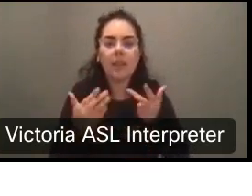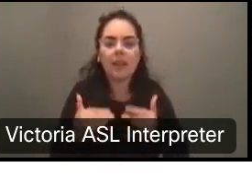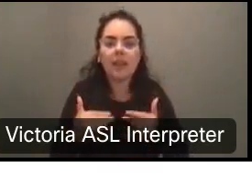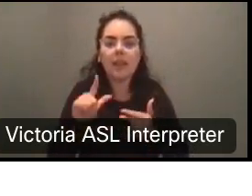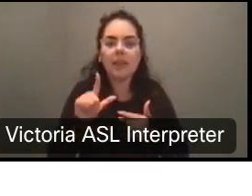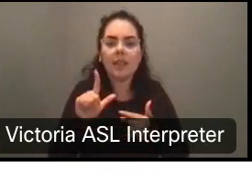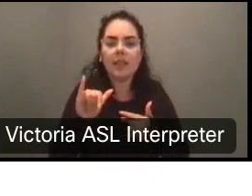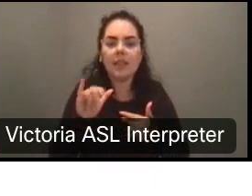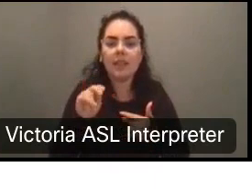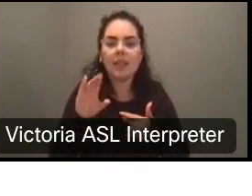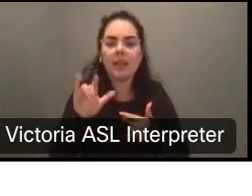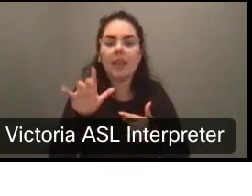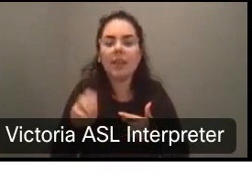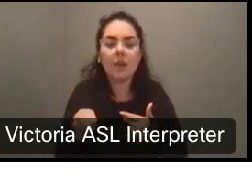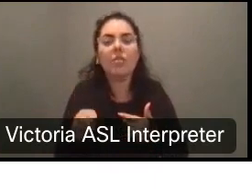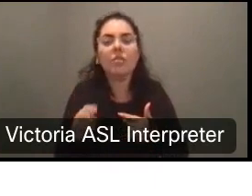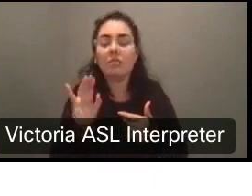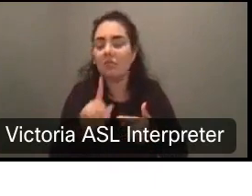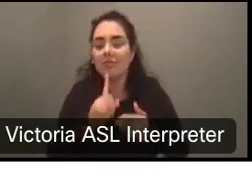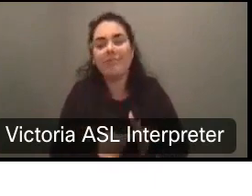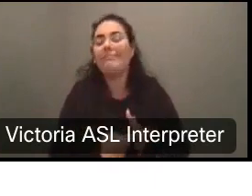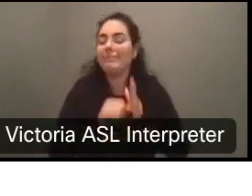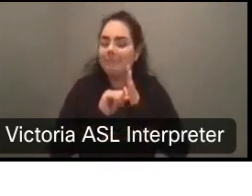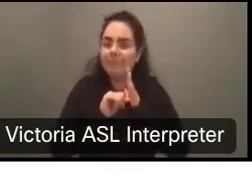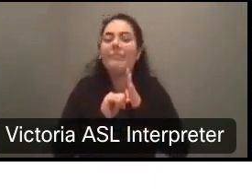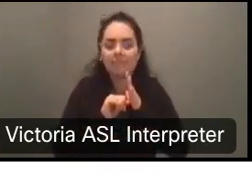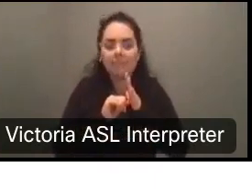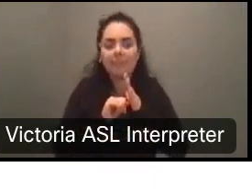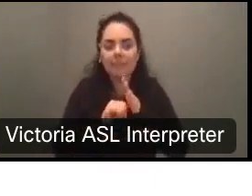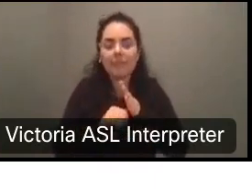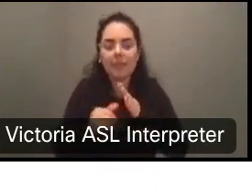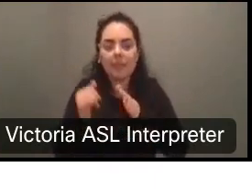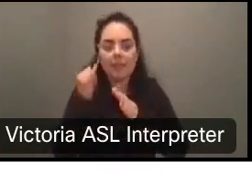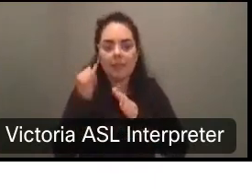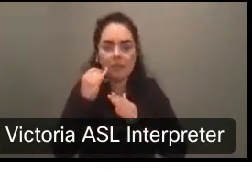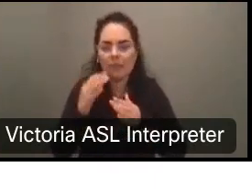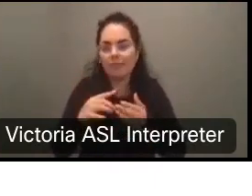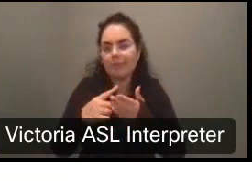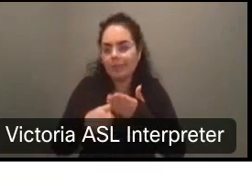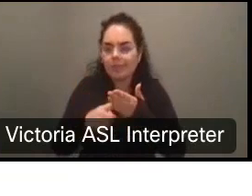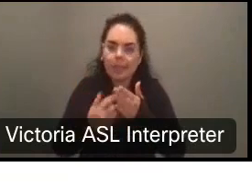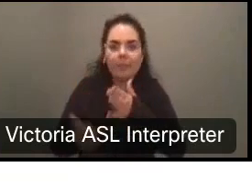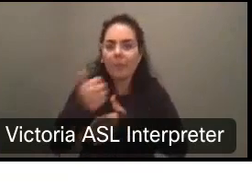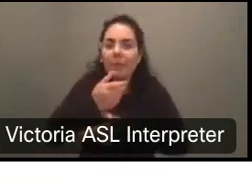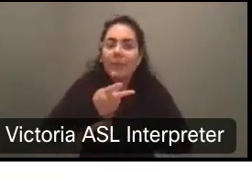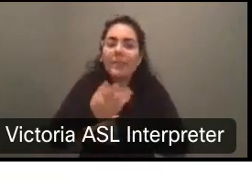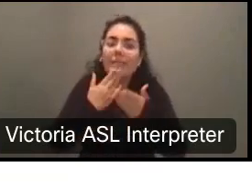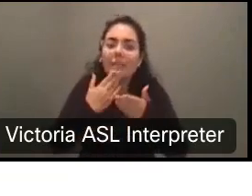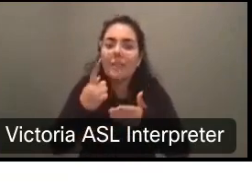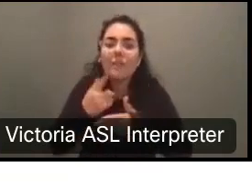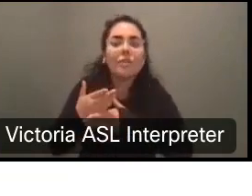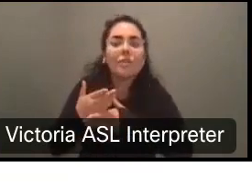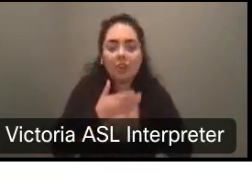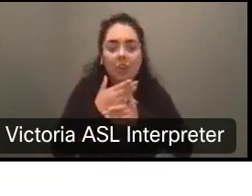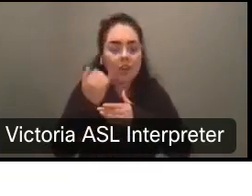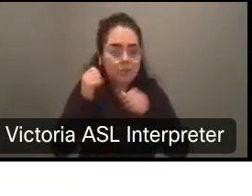I think that, that is very impressive when you're talking about the primary care. So thank you for sharing this data, and if you can sort it